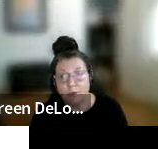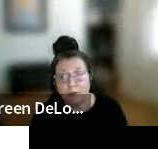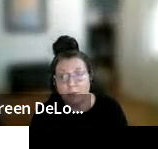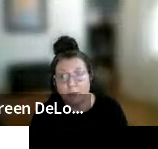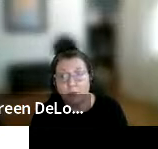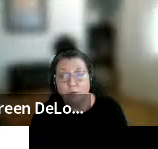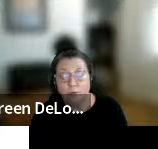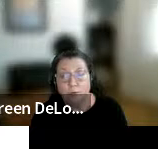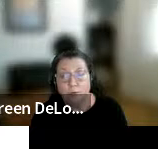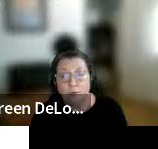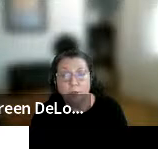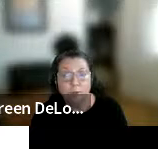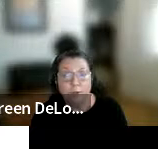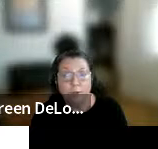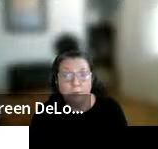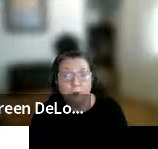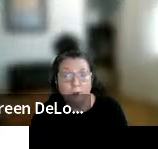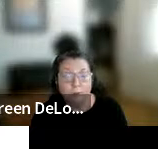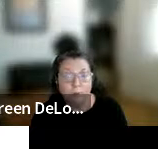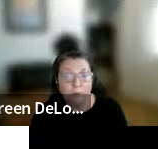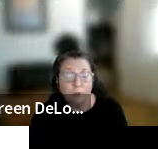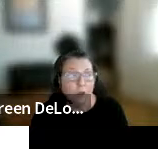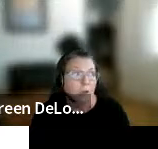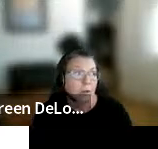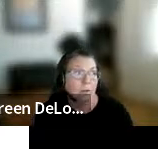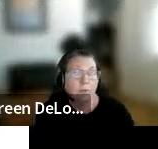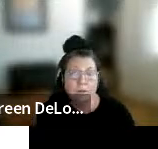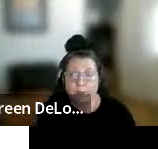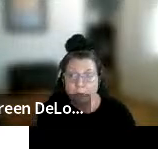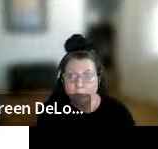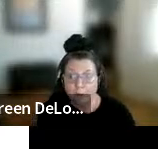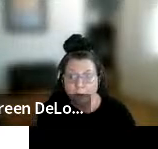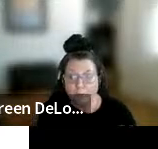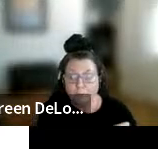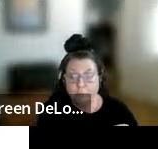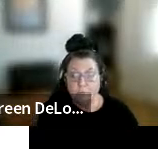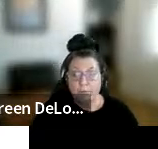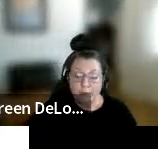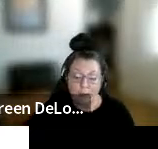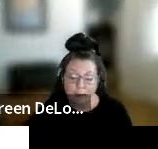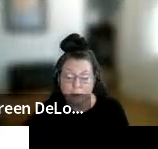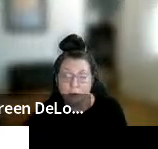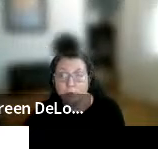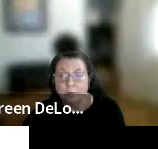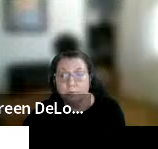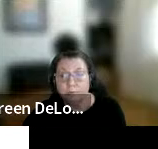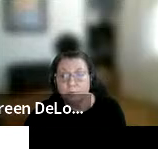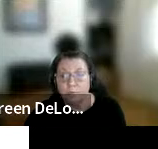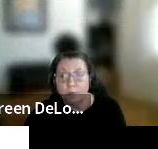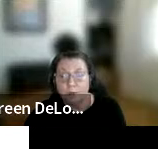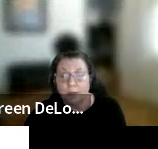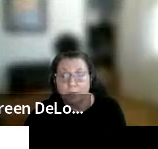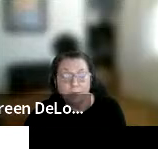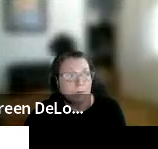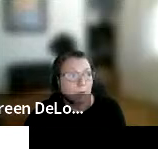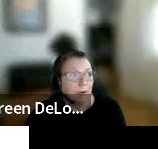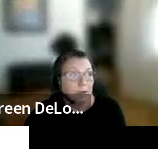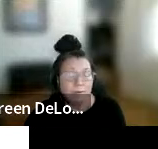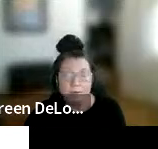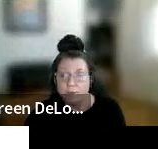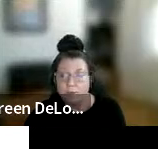Some factors that may contribute to mental health problems can be developmental, biological,